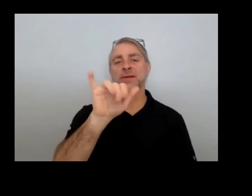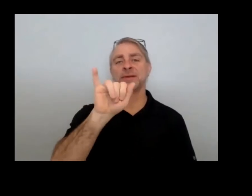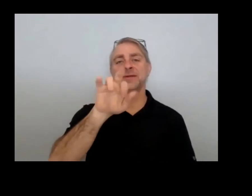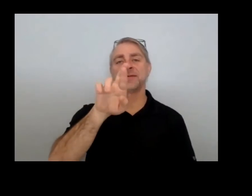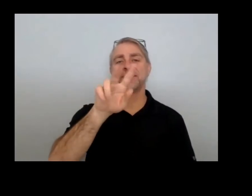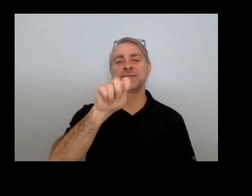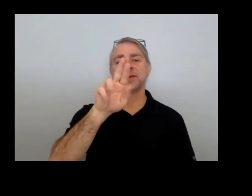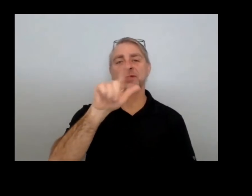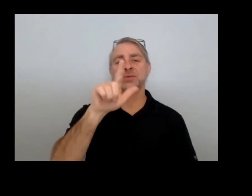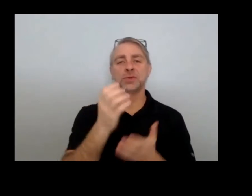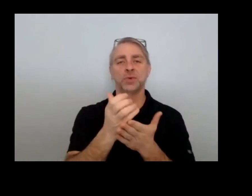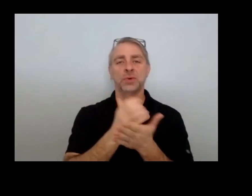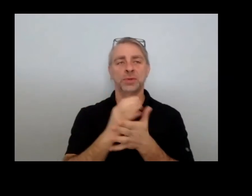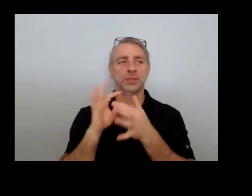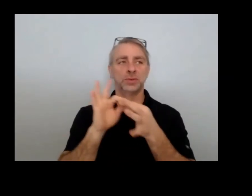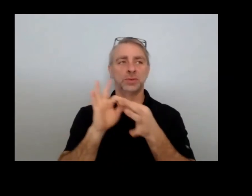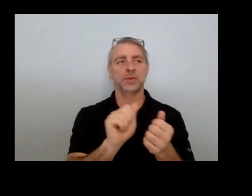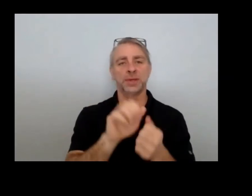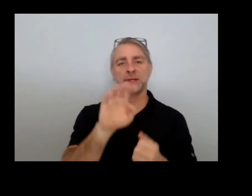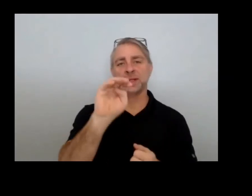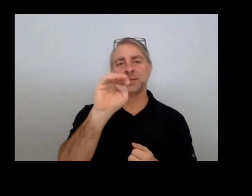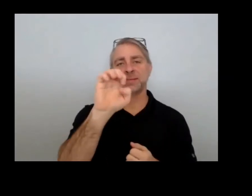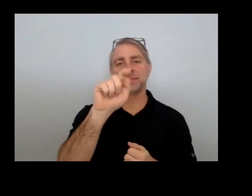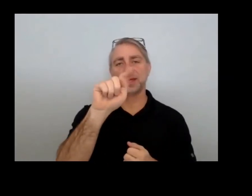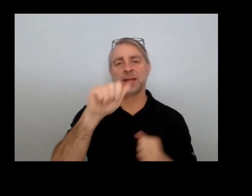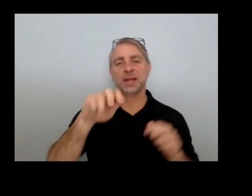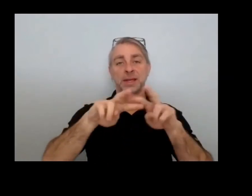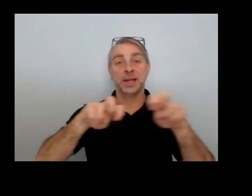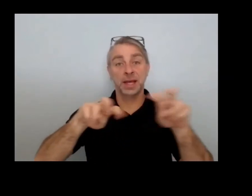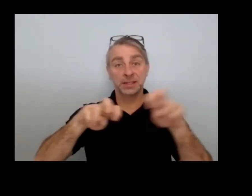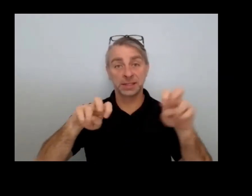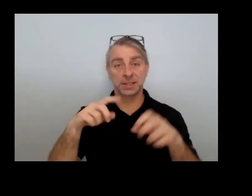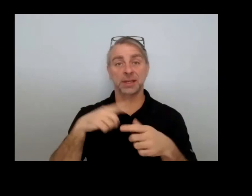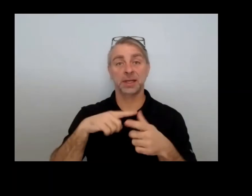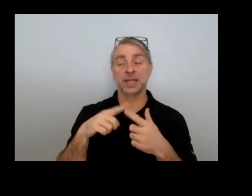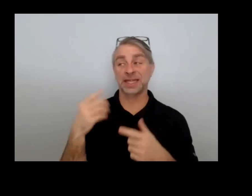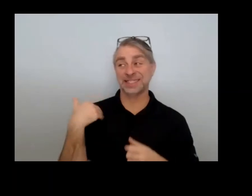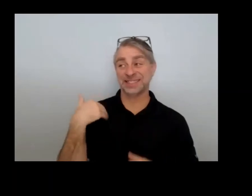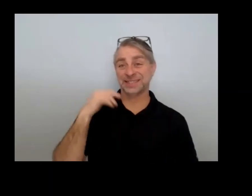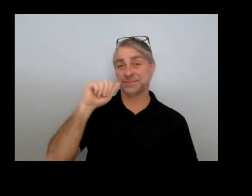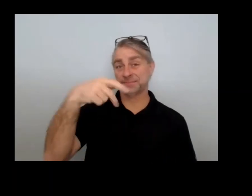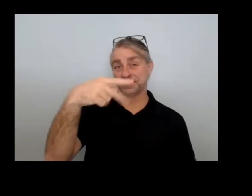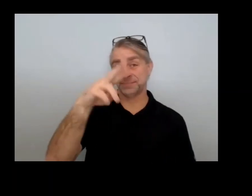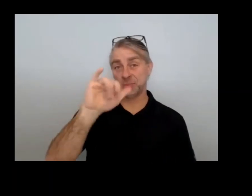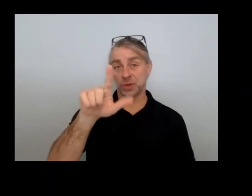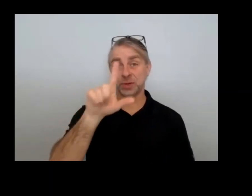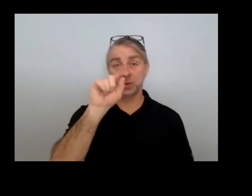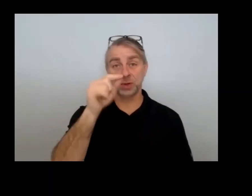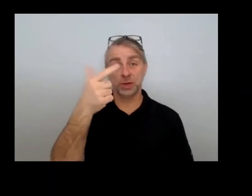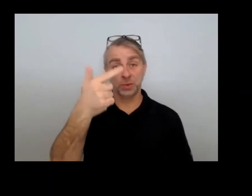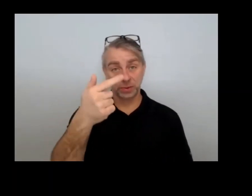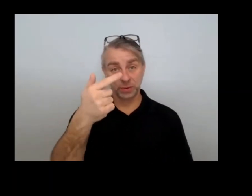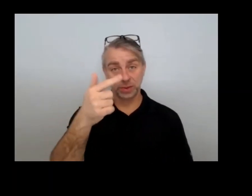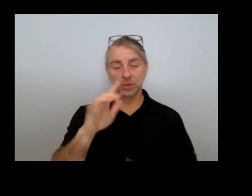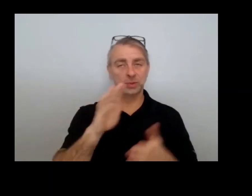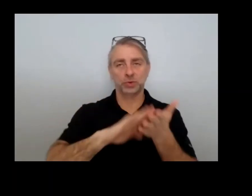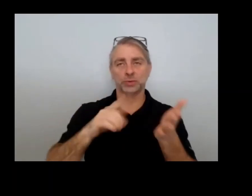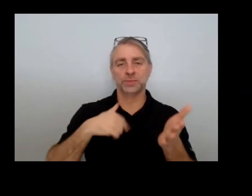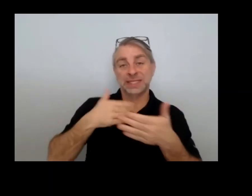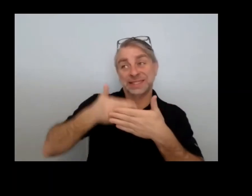meta-analysis. And for the 2021 virtual annual meeting in April, they will also lead a course